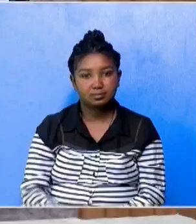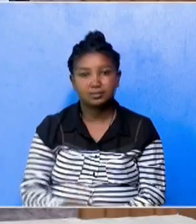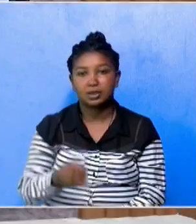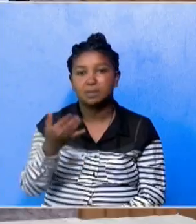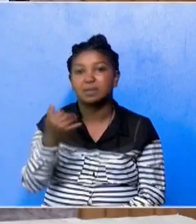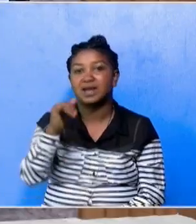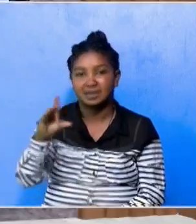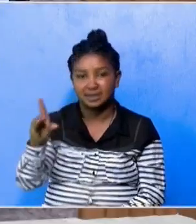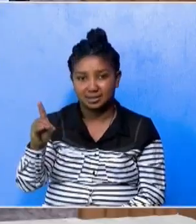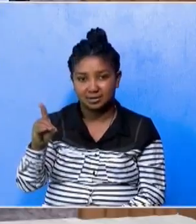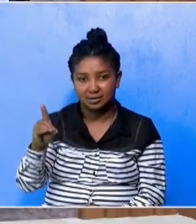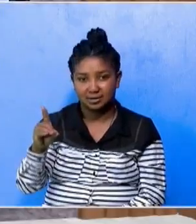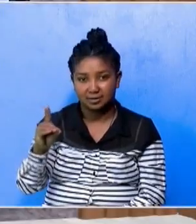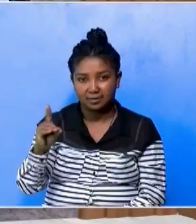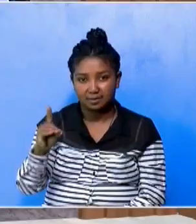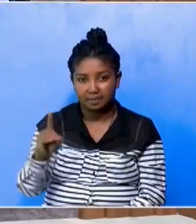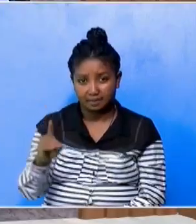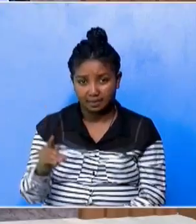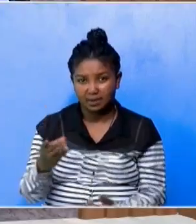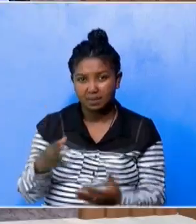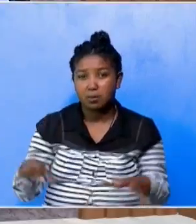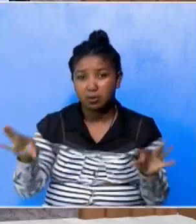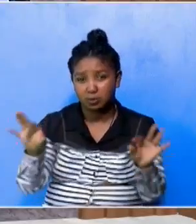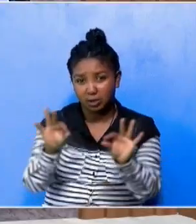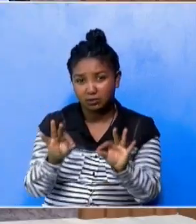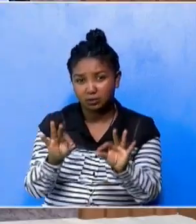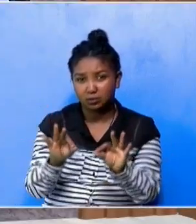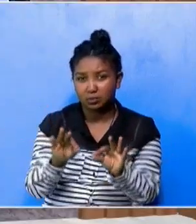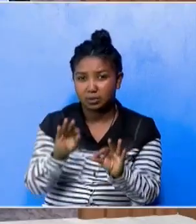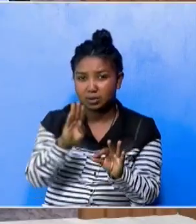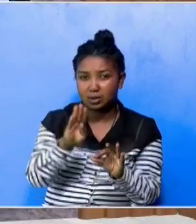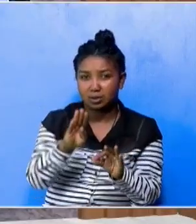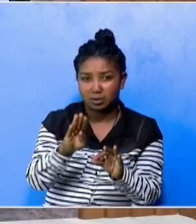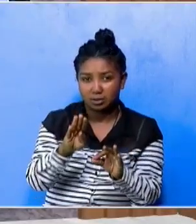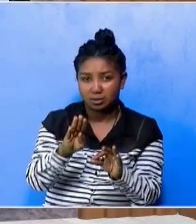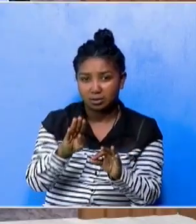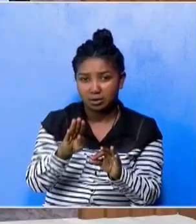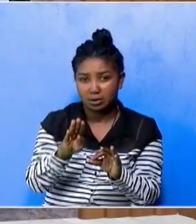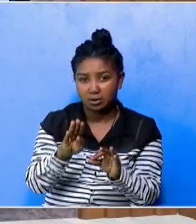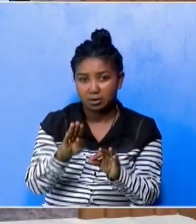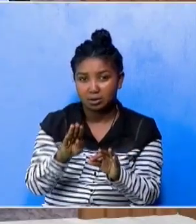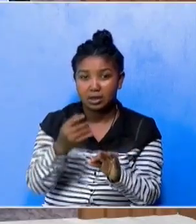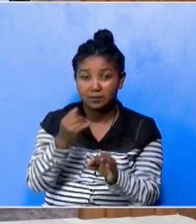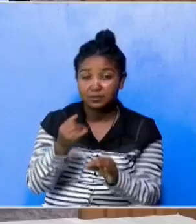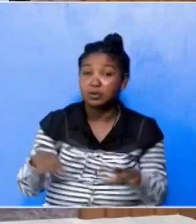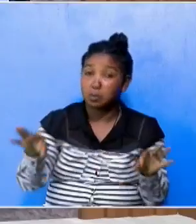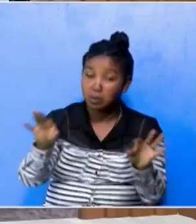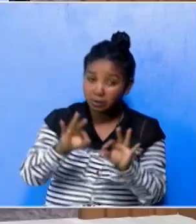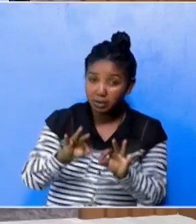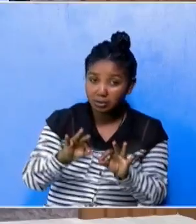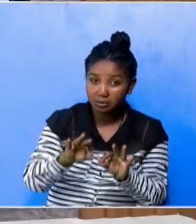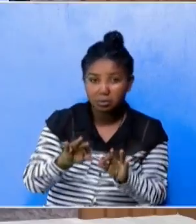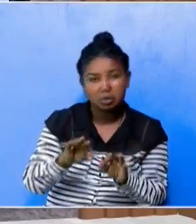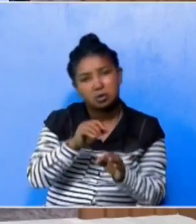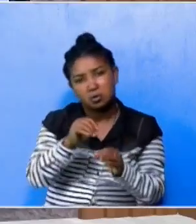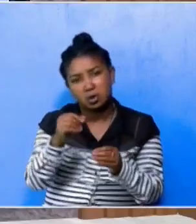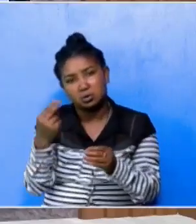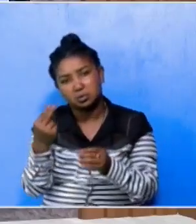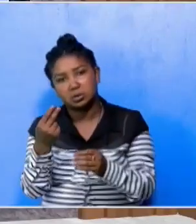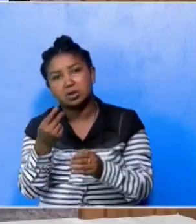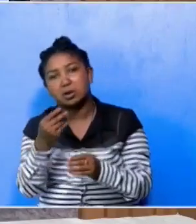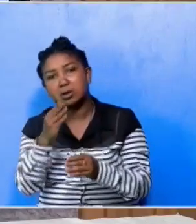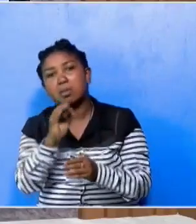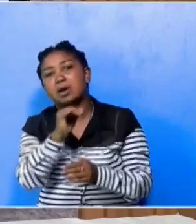Played. Is it important to mention the subject? If it is important, you can use